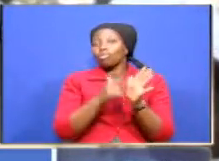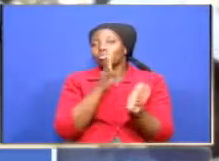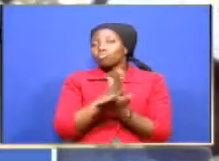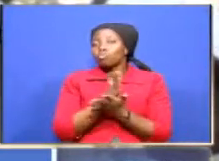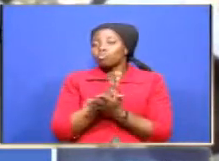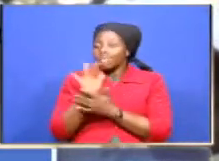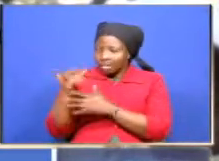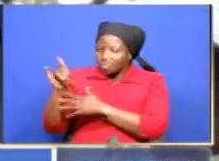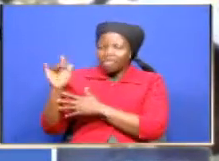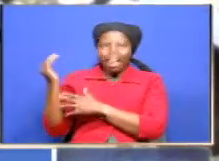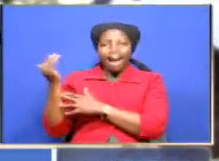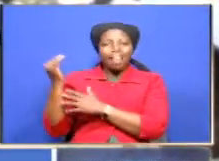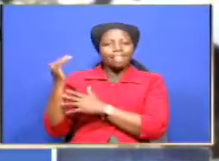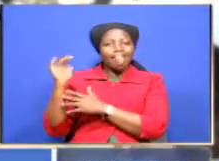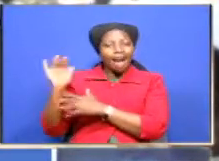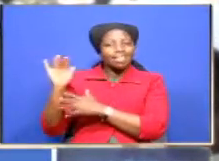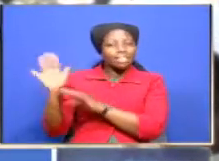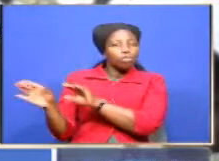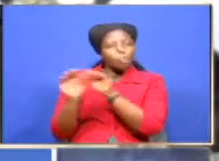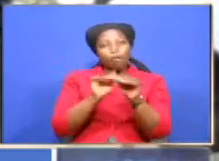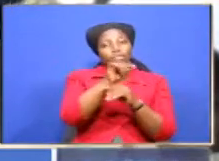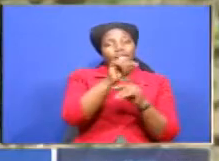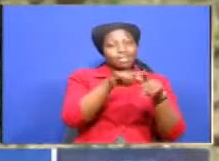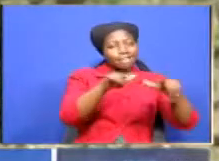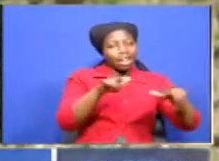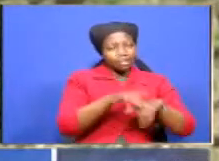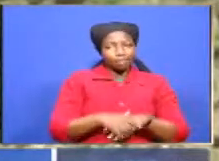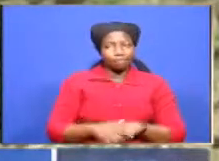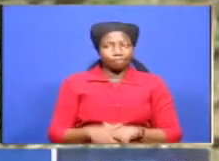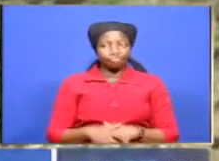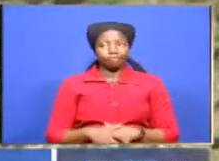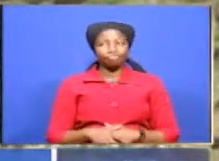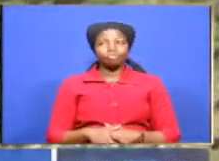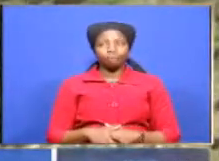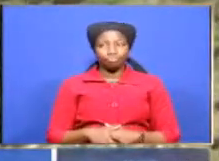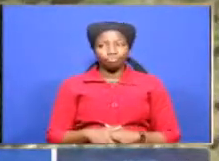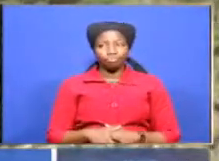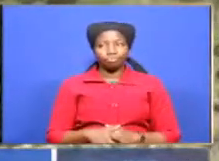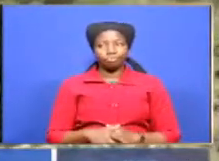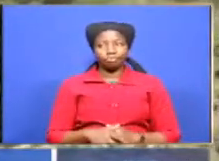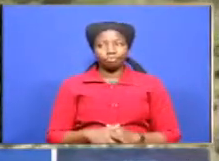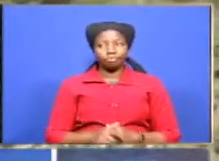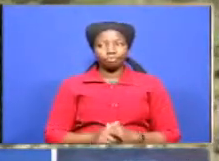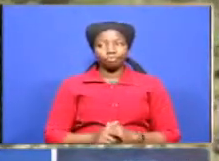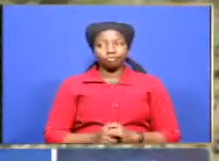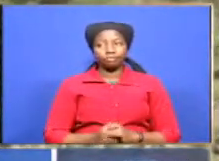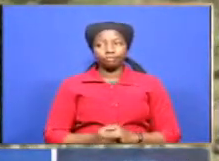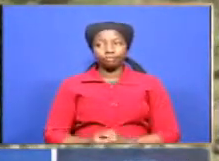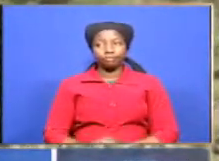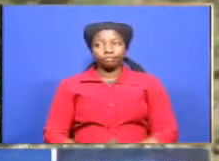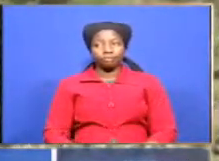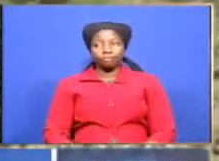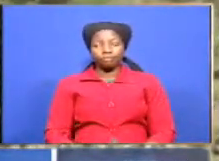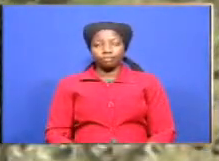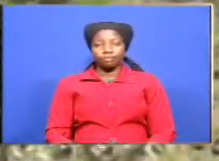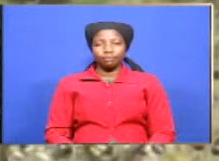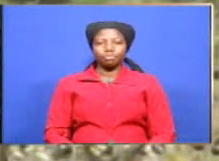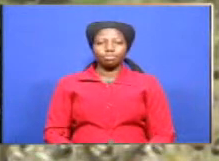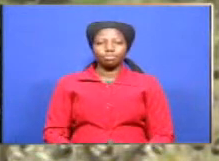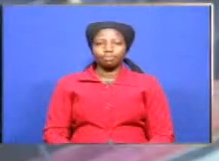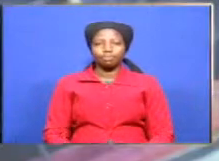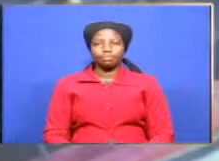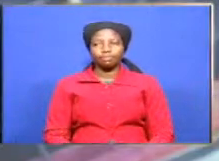wameambiwa waingie katika hiyo shamba hata kama ni sehemu ya hiyo shamba. For Channel One News, I'm Serfine Robi.